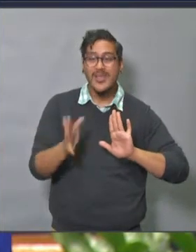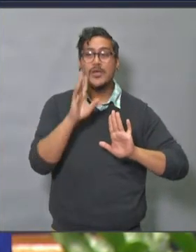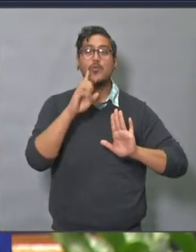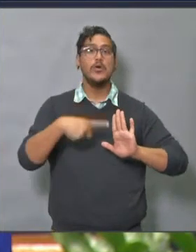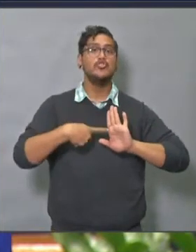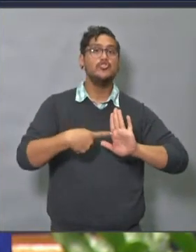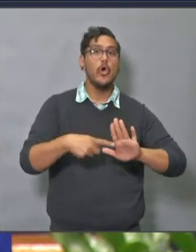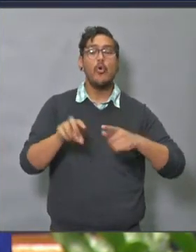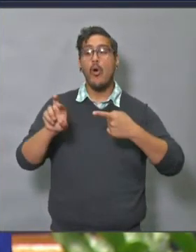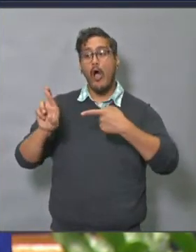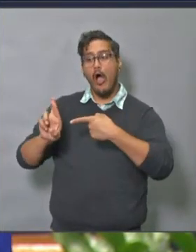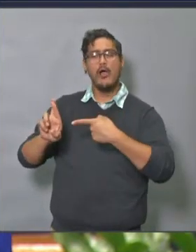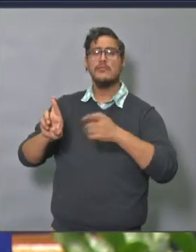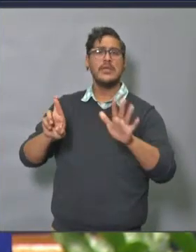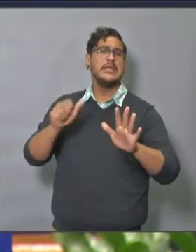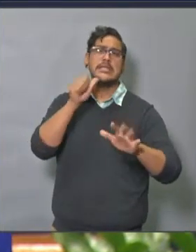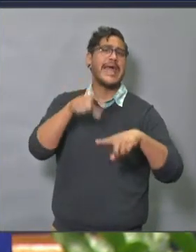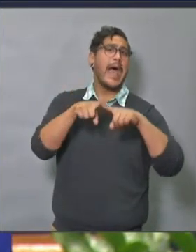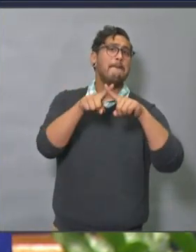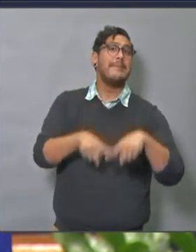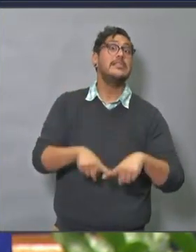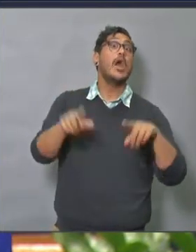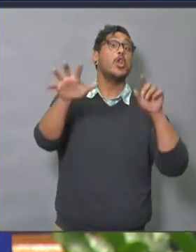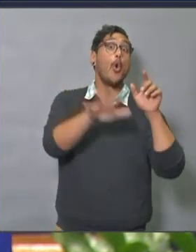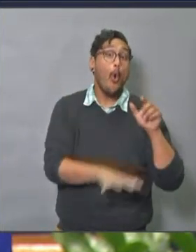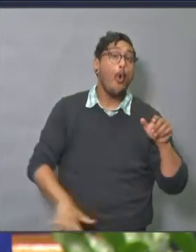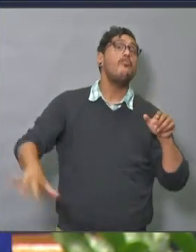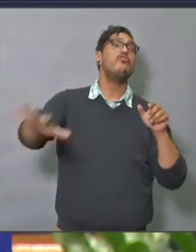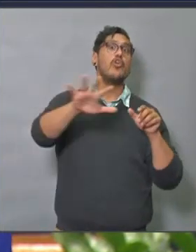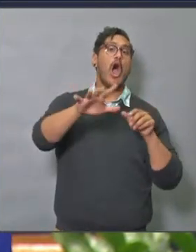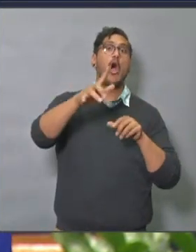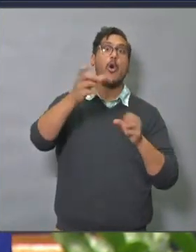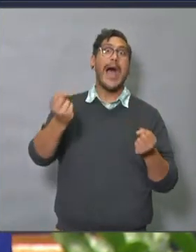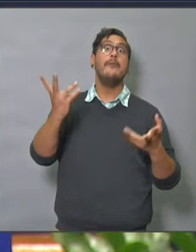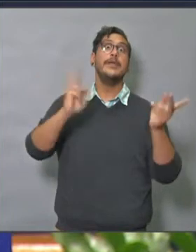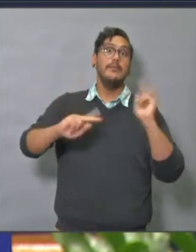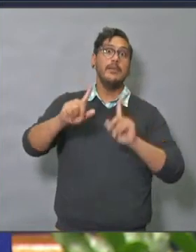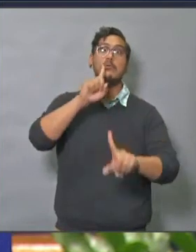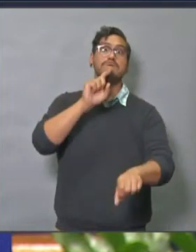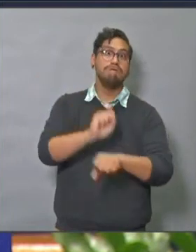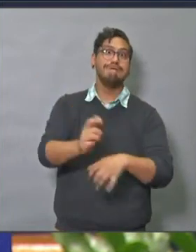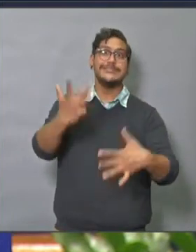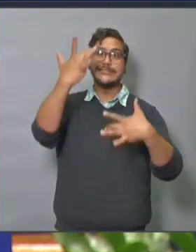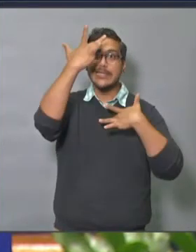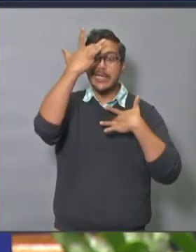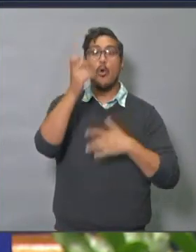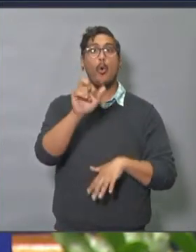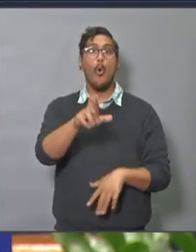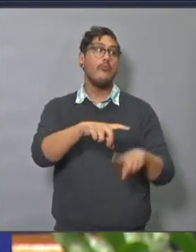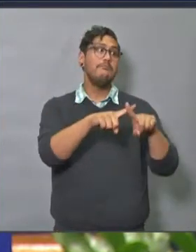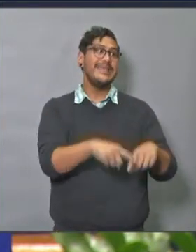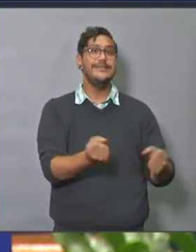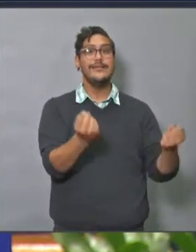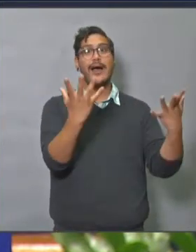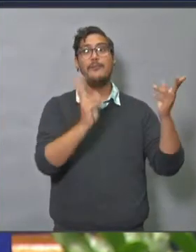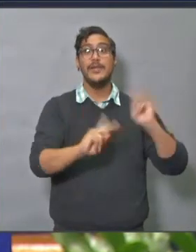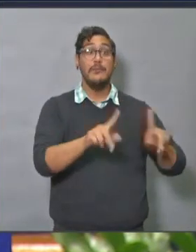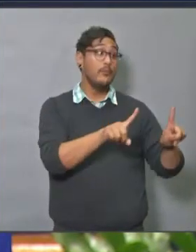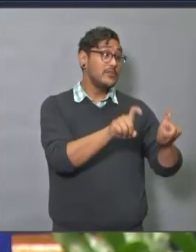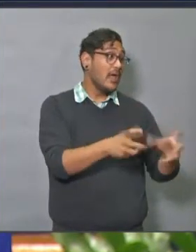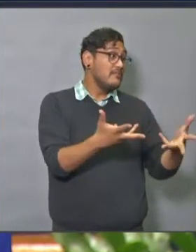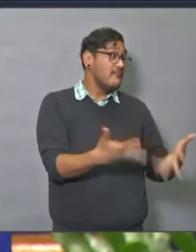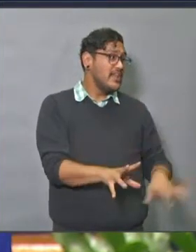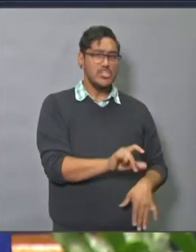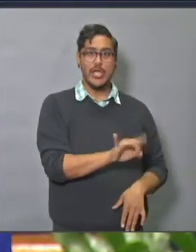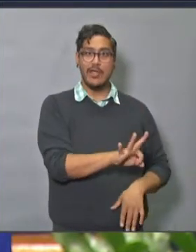not based on the overall case positivity rate in the county or the numbers that are testing positive, because that's dependent